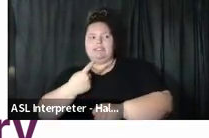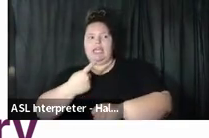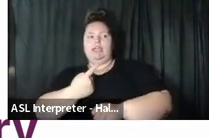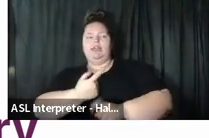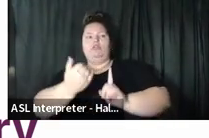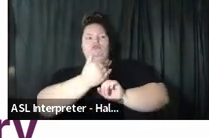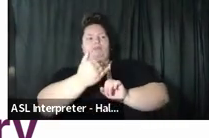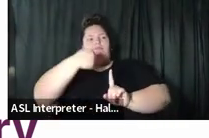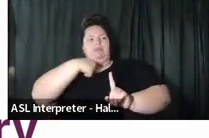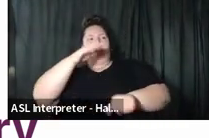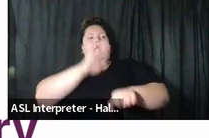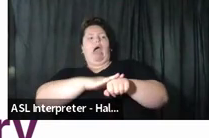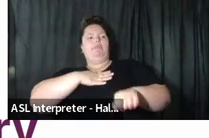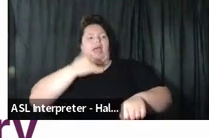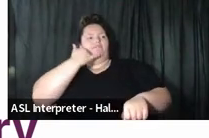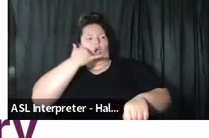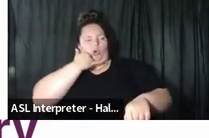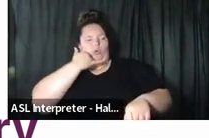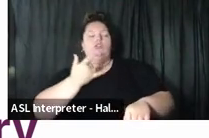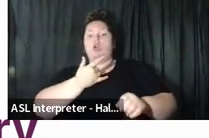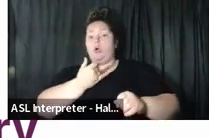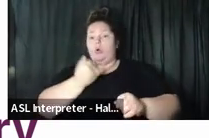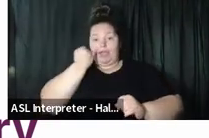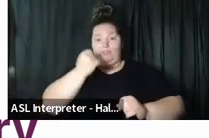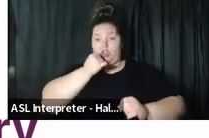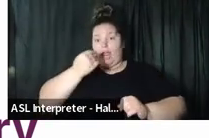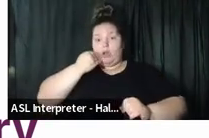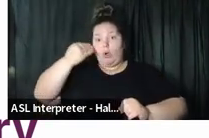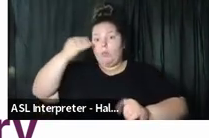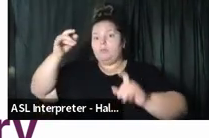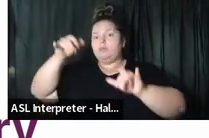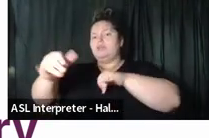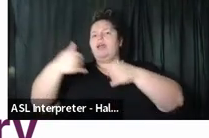your Alexa, you still get those notifications on your phone.